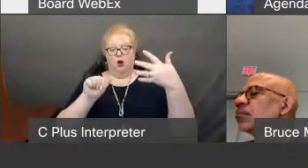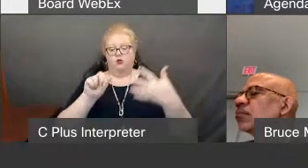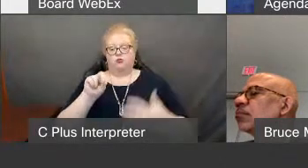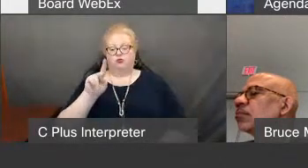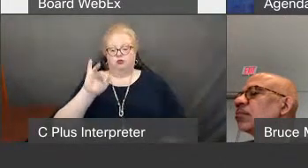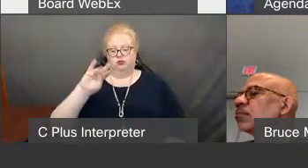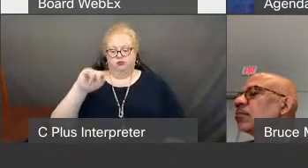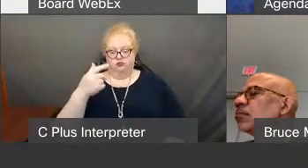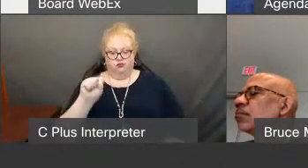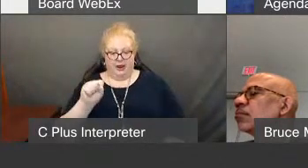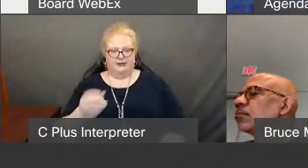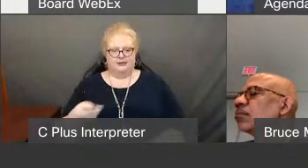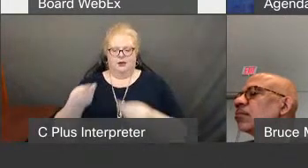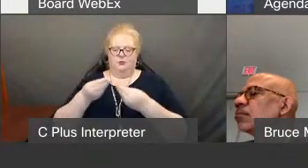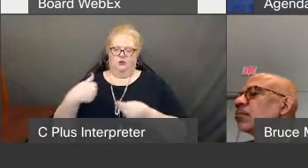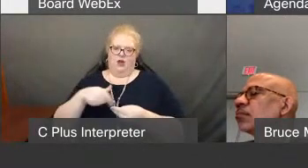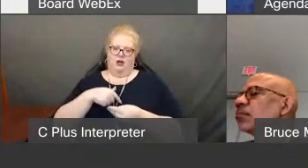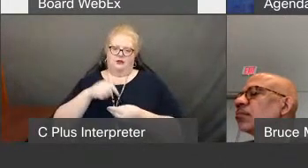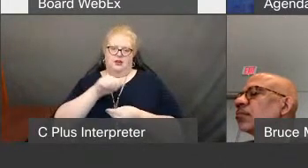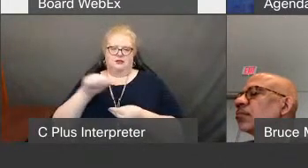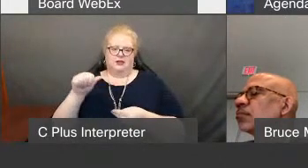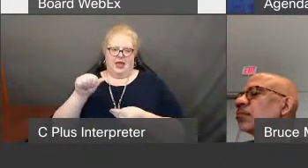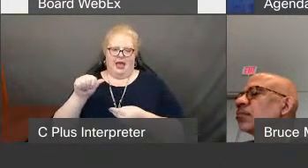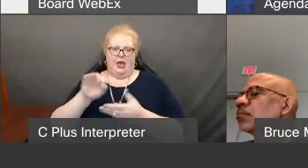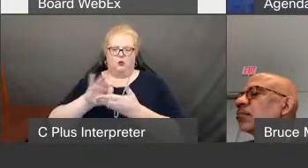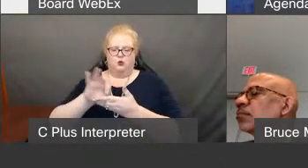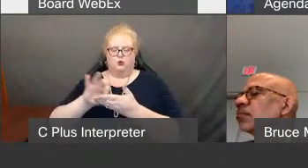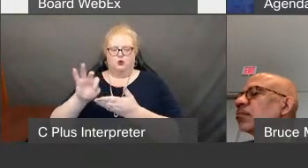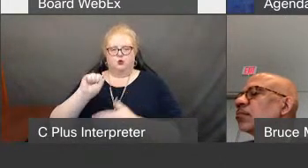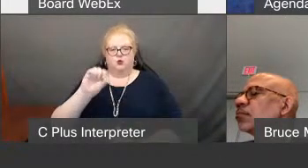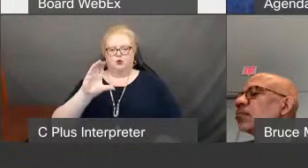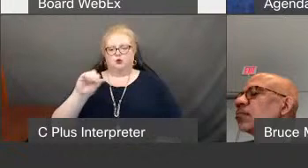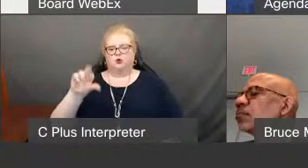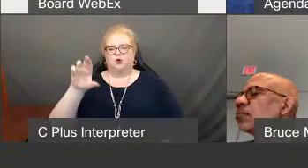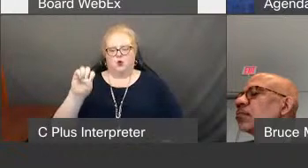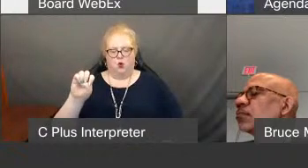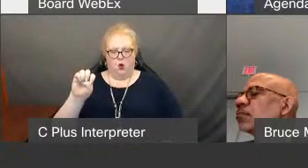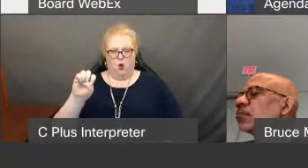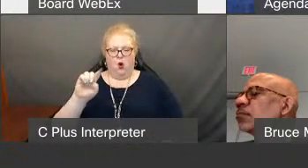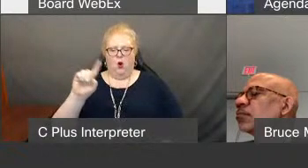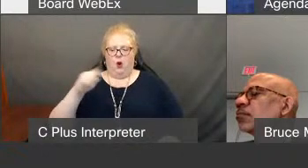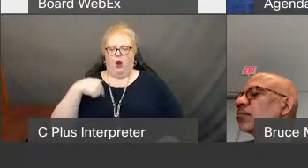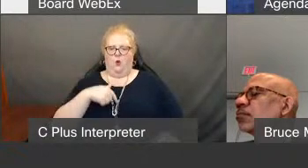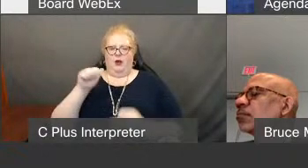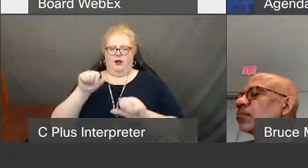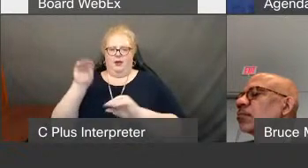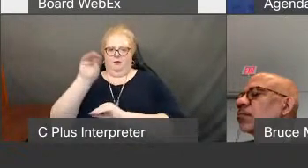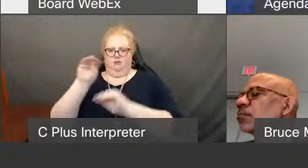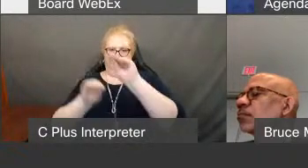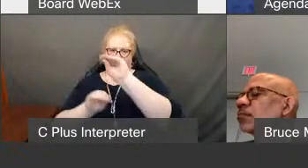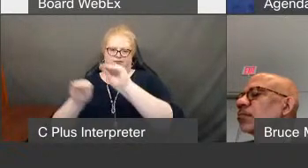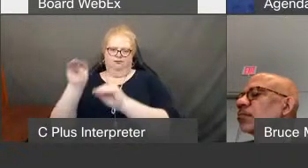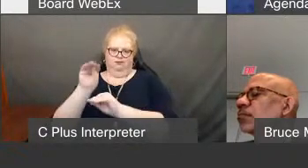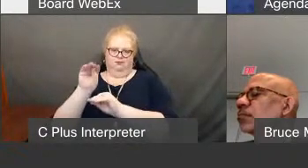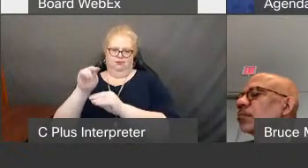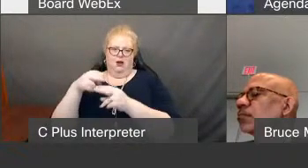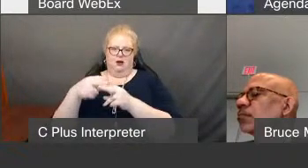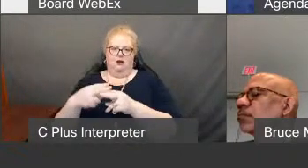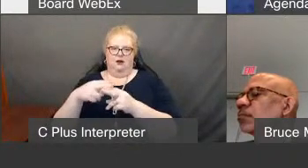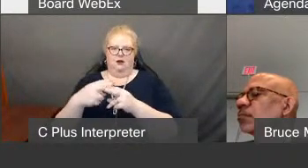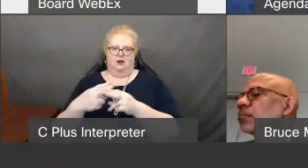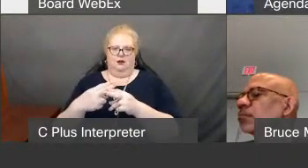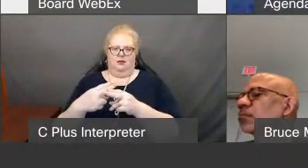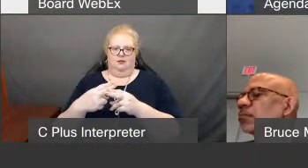weighted scoring structure that you were referring to, where flooding has a weight of 7.0,